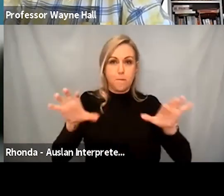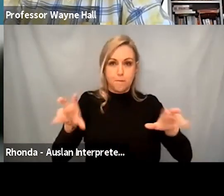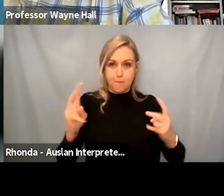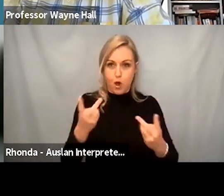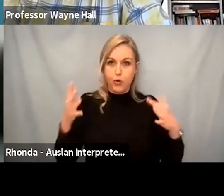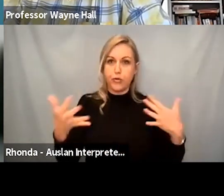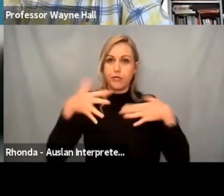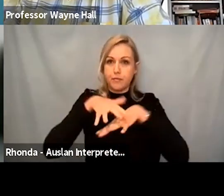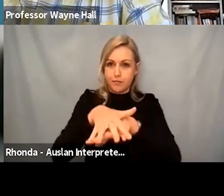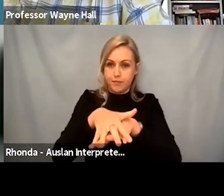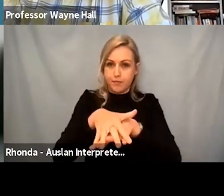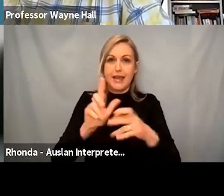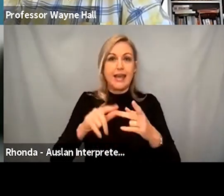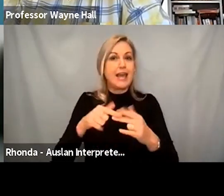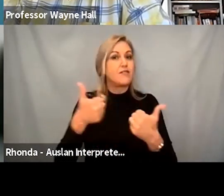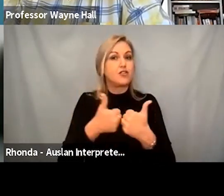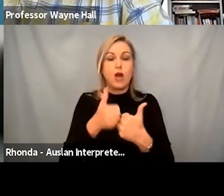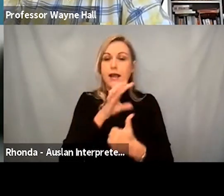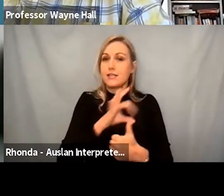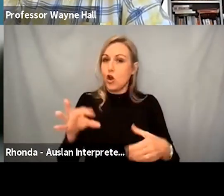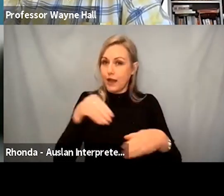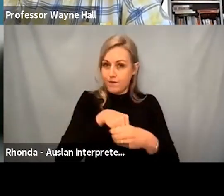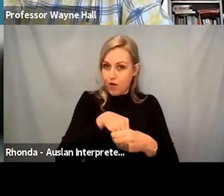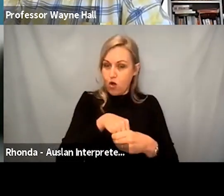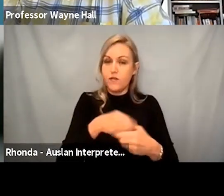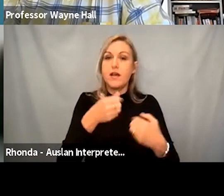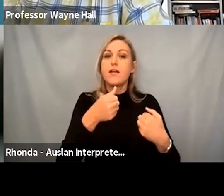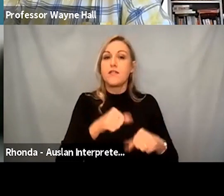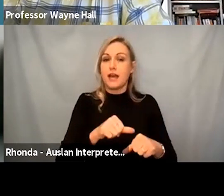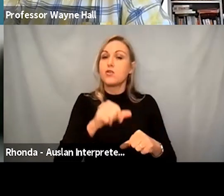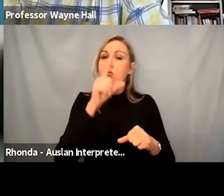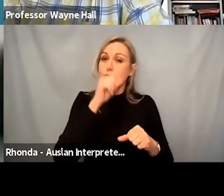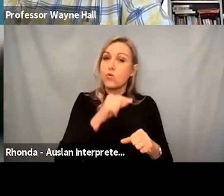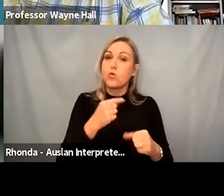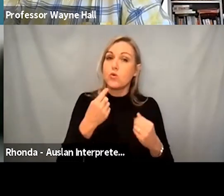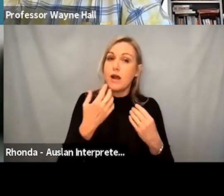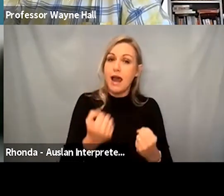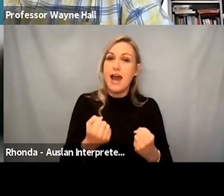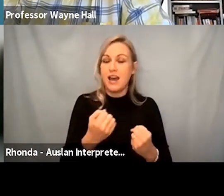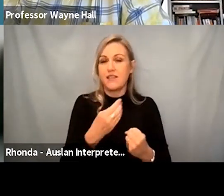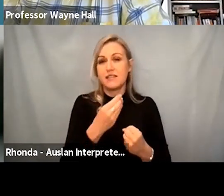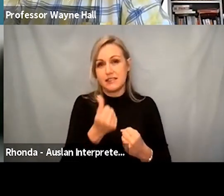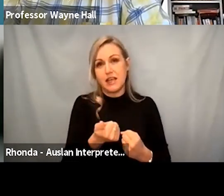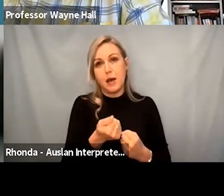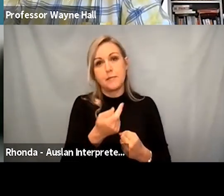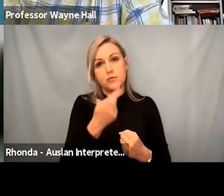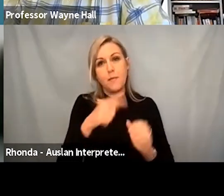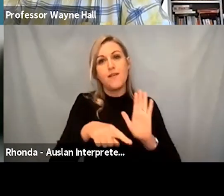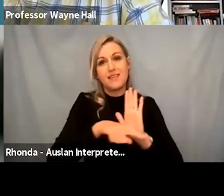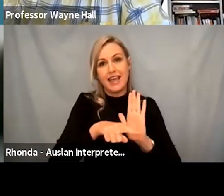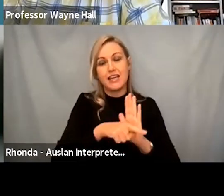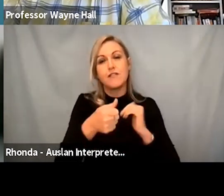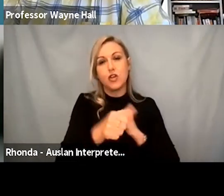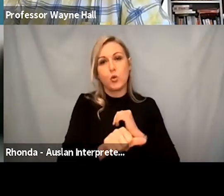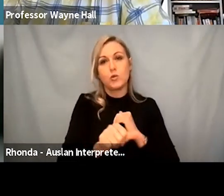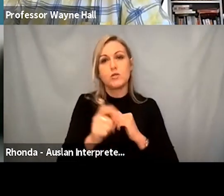You take the drug out of that therapeutic context and you have the potential for the kind of abuse that Professor Hall